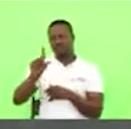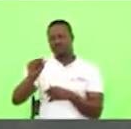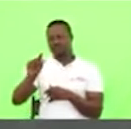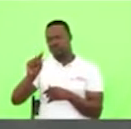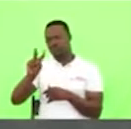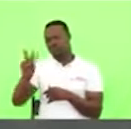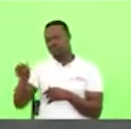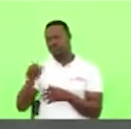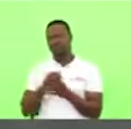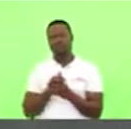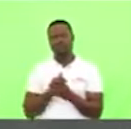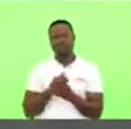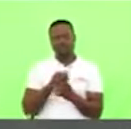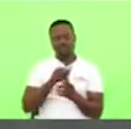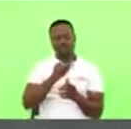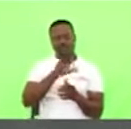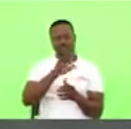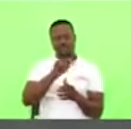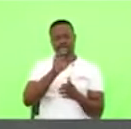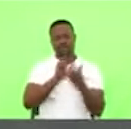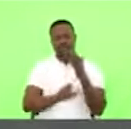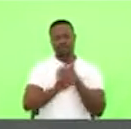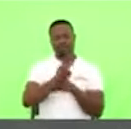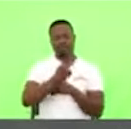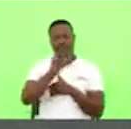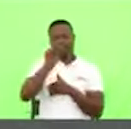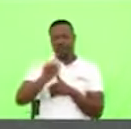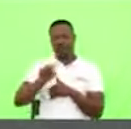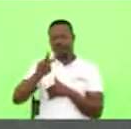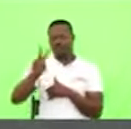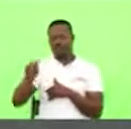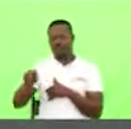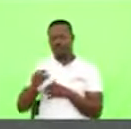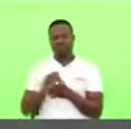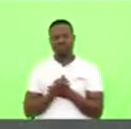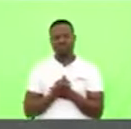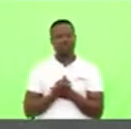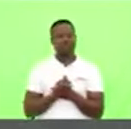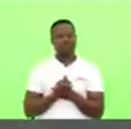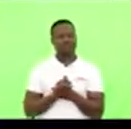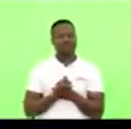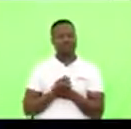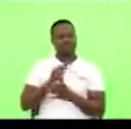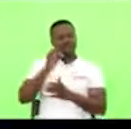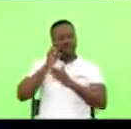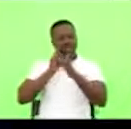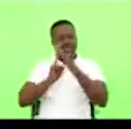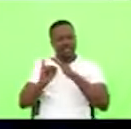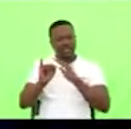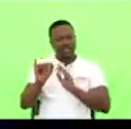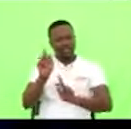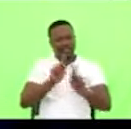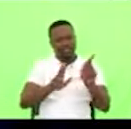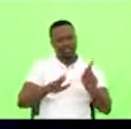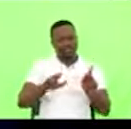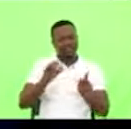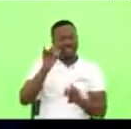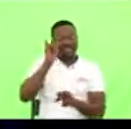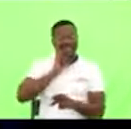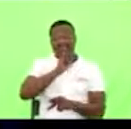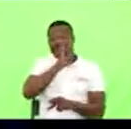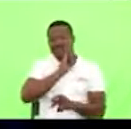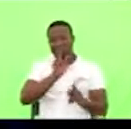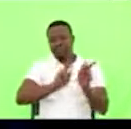22. Acts 2, 22. "Fellow Israelites, listen to this. Jesus